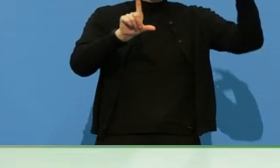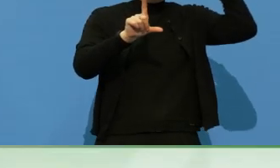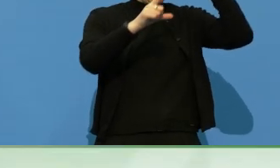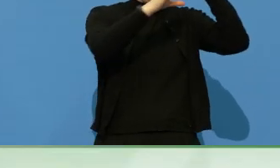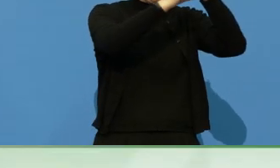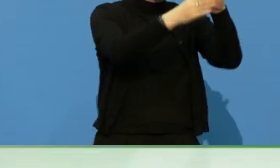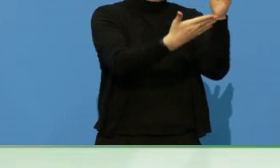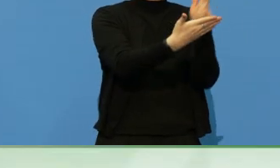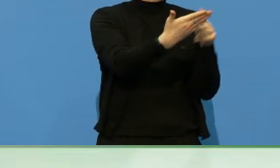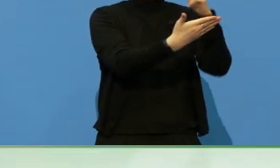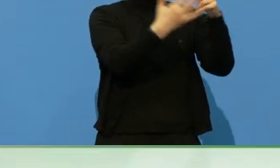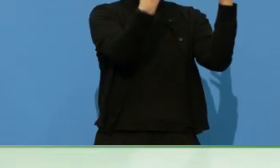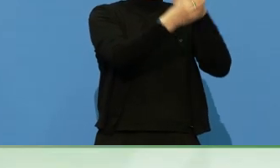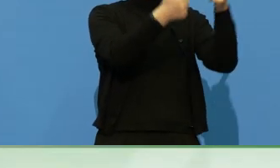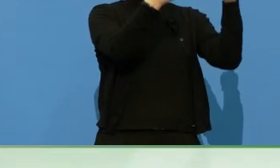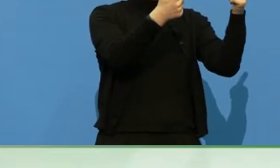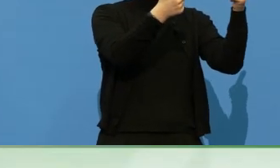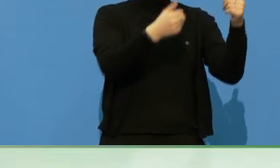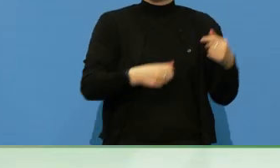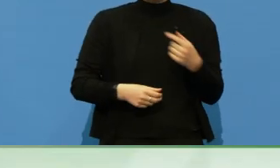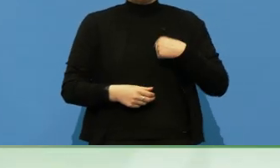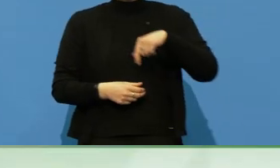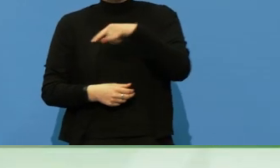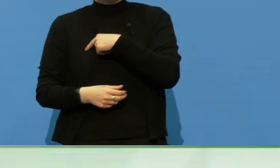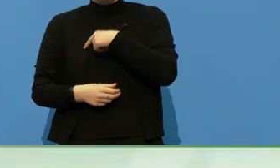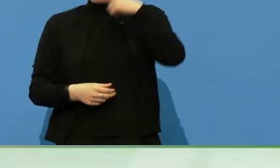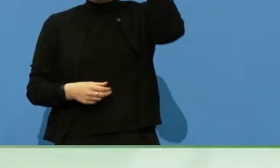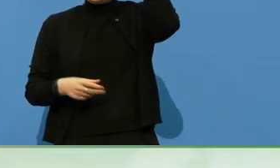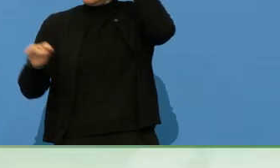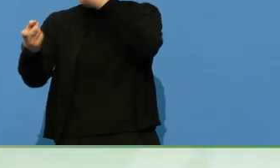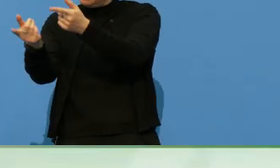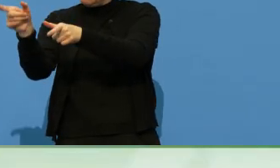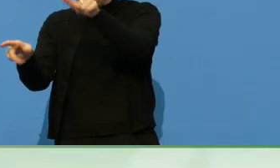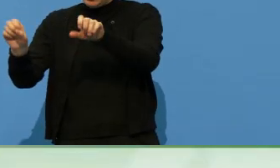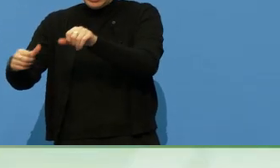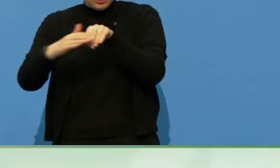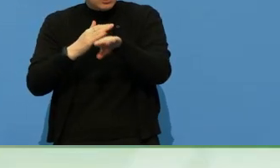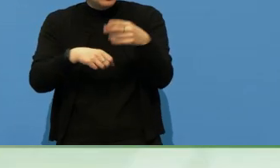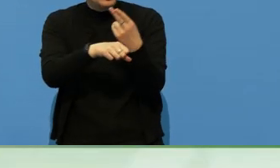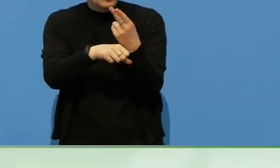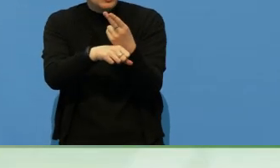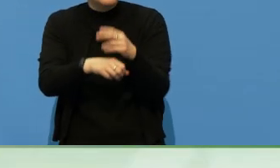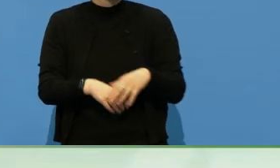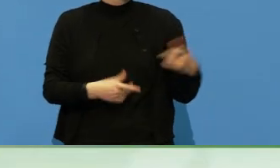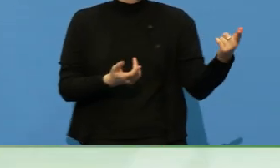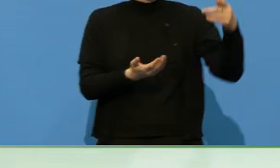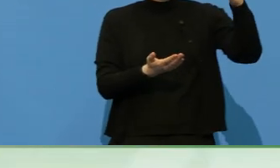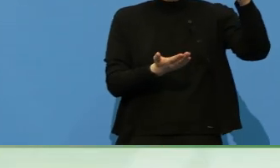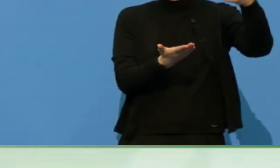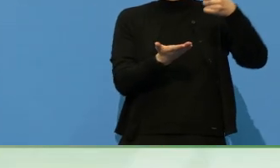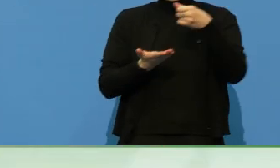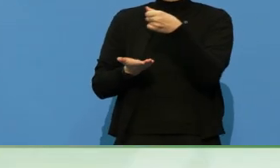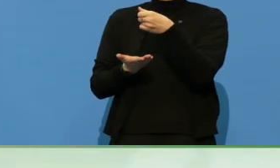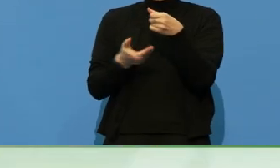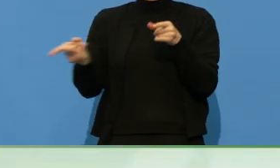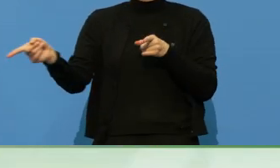we were thinking only about the productivity and usability, but the investor said that we have to